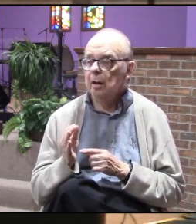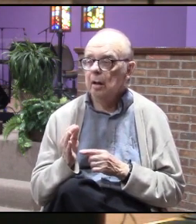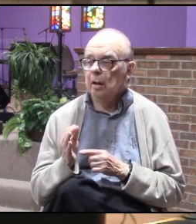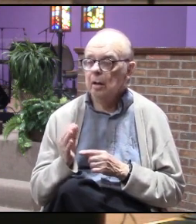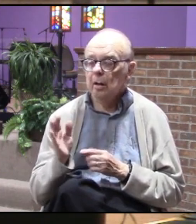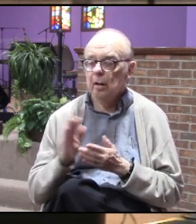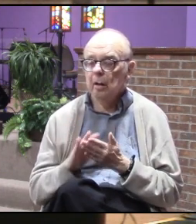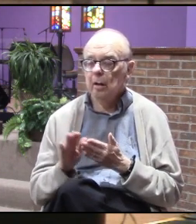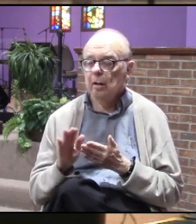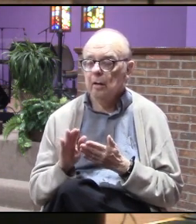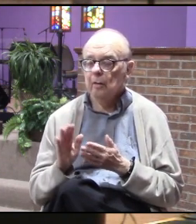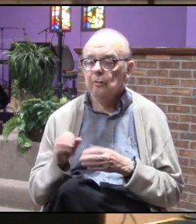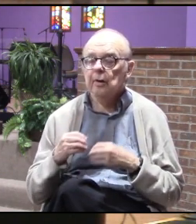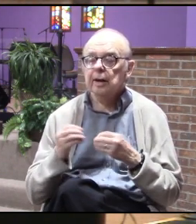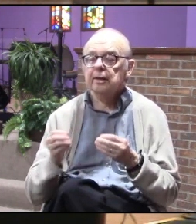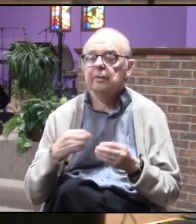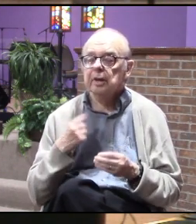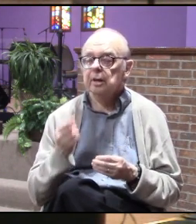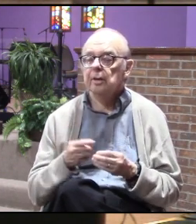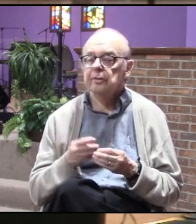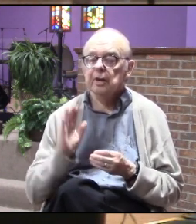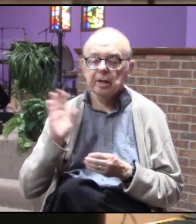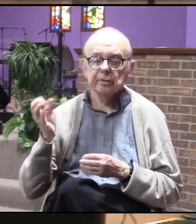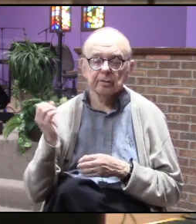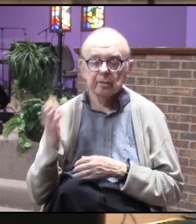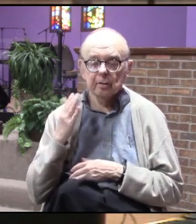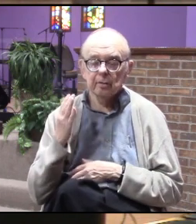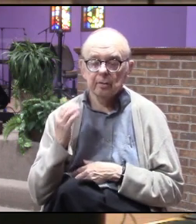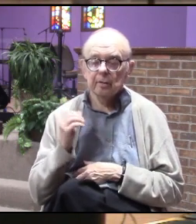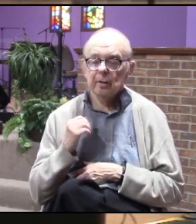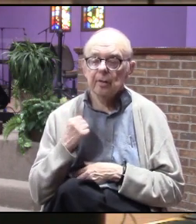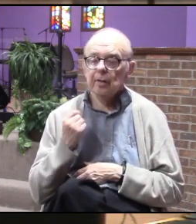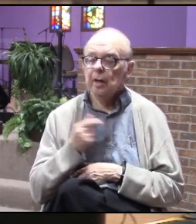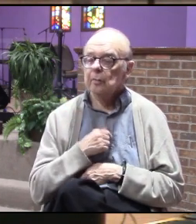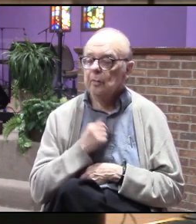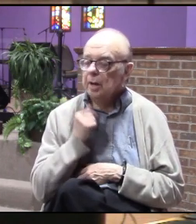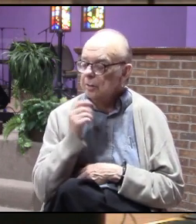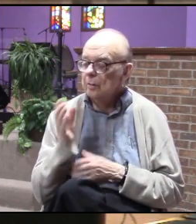for giving us His grace that we don't deserve.